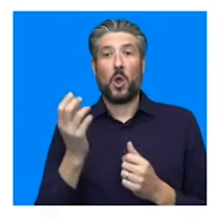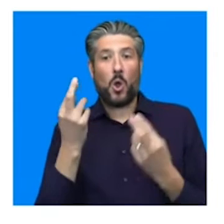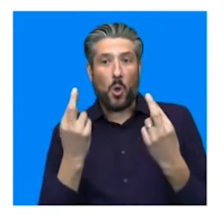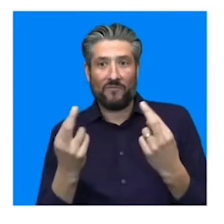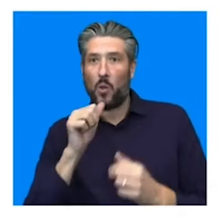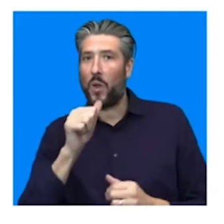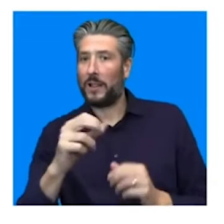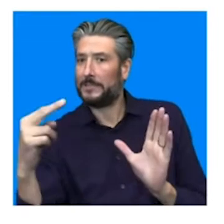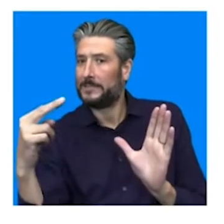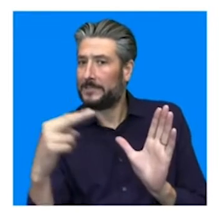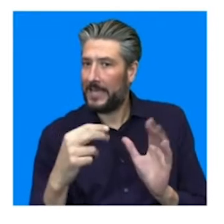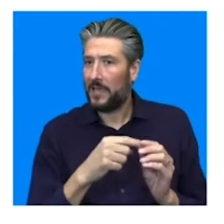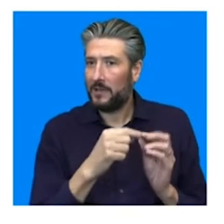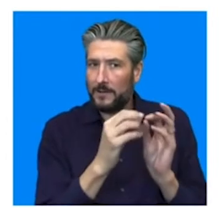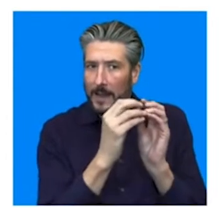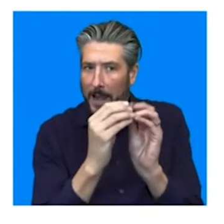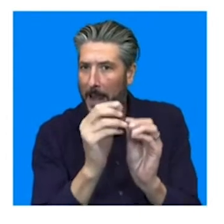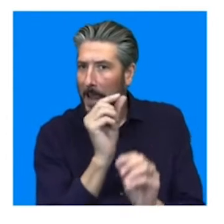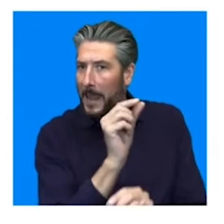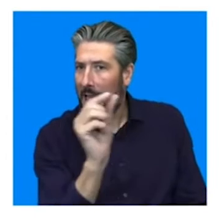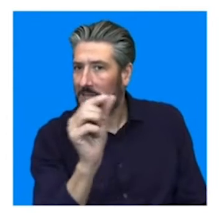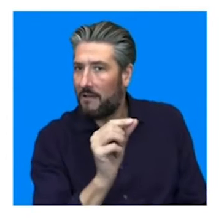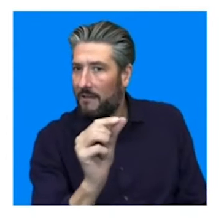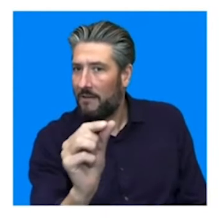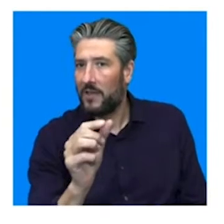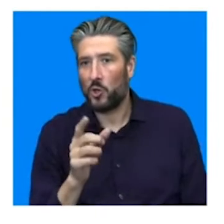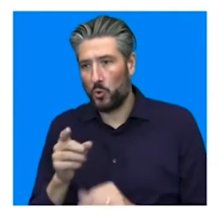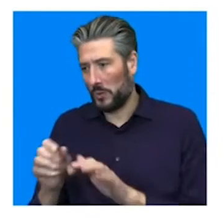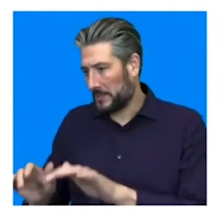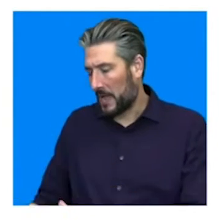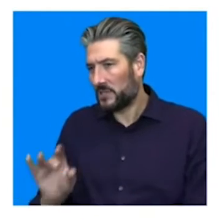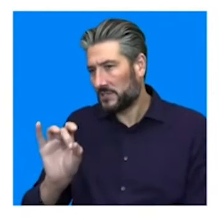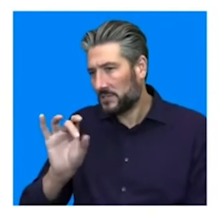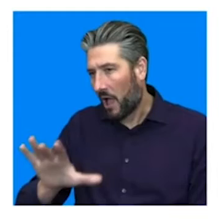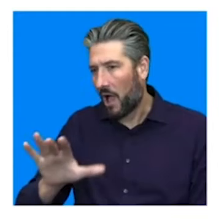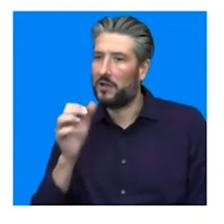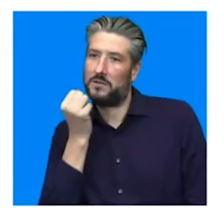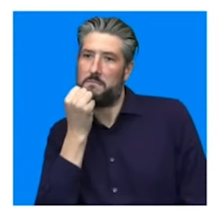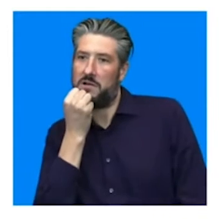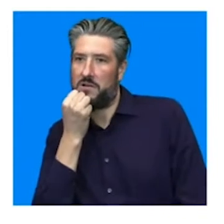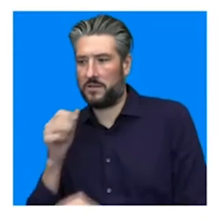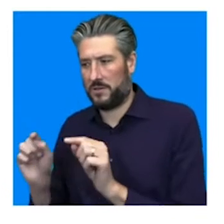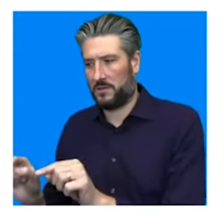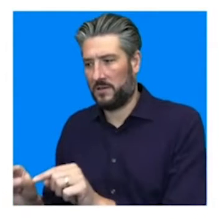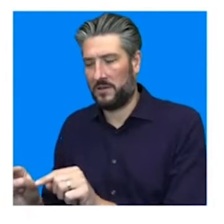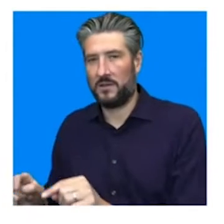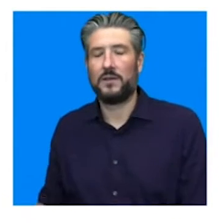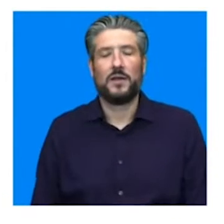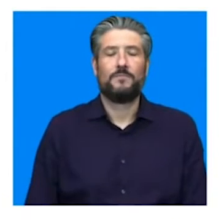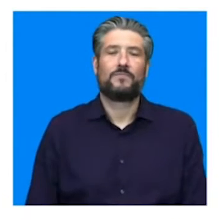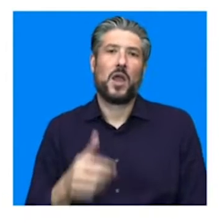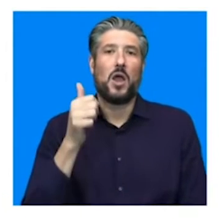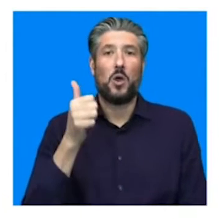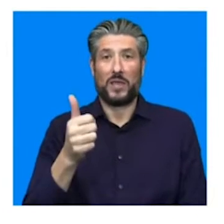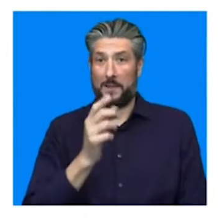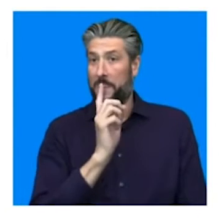and put in a row number and put that into chat, and maybe later on in the presentation I'll come back to that and see what happens. So that's for this